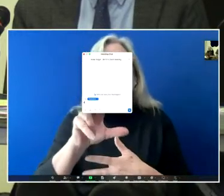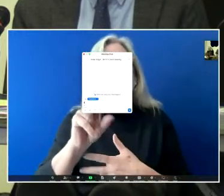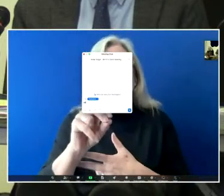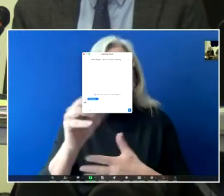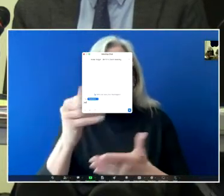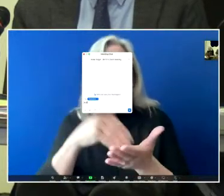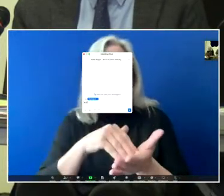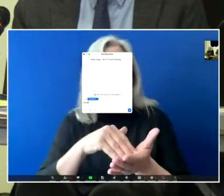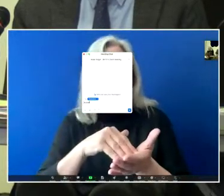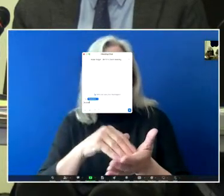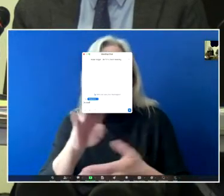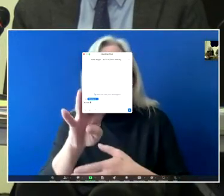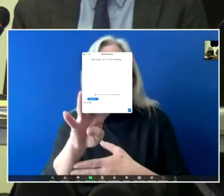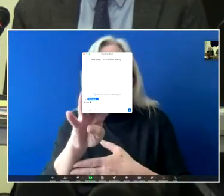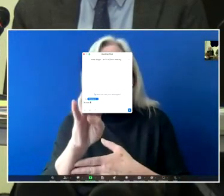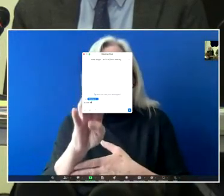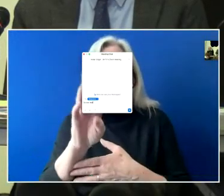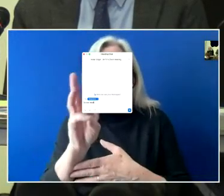53,486